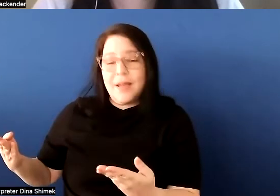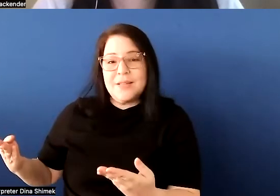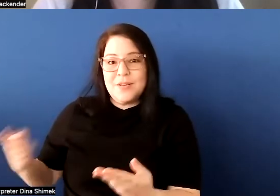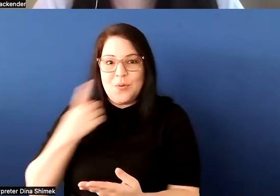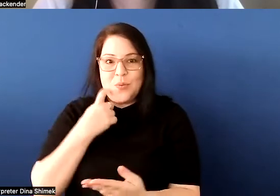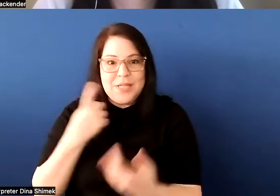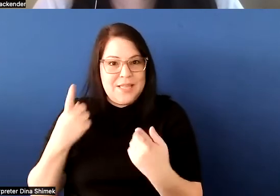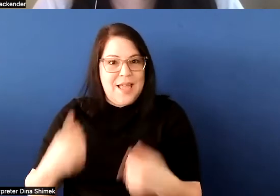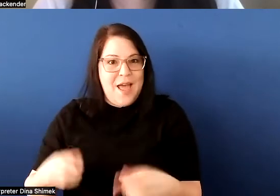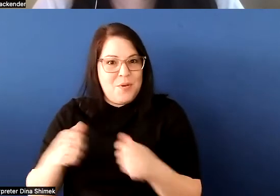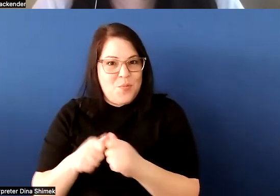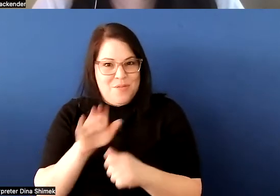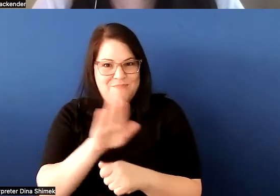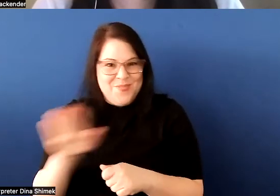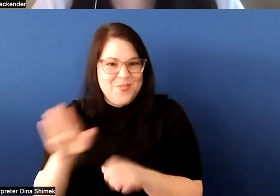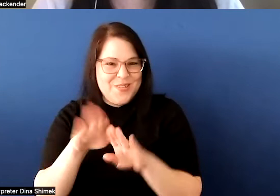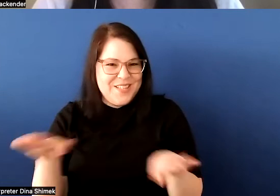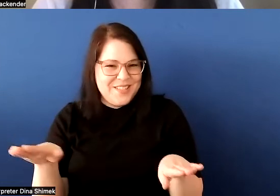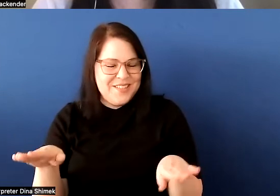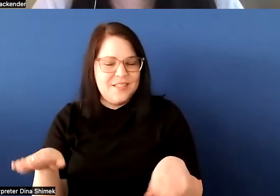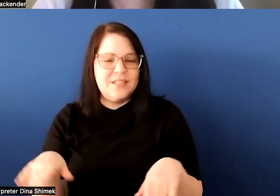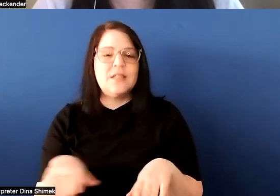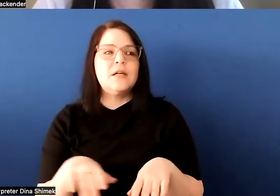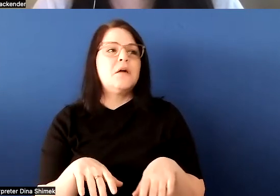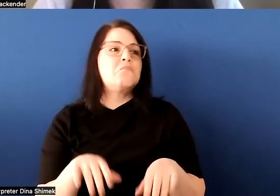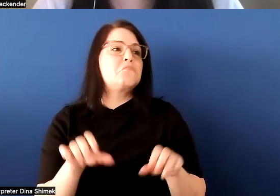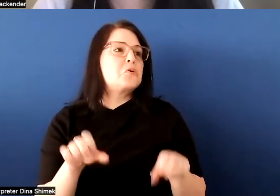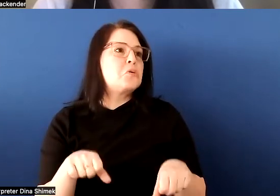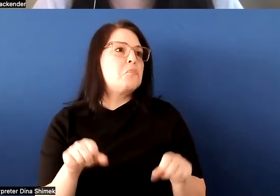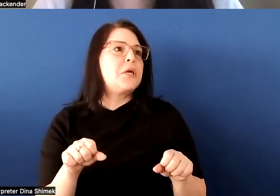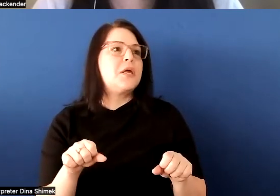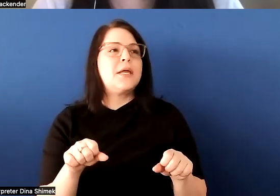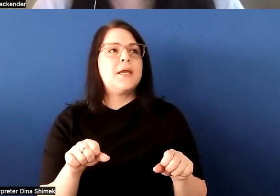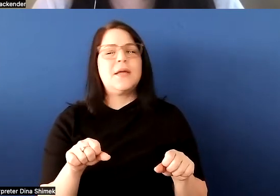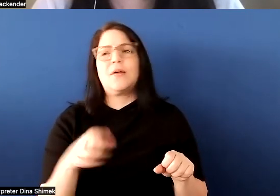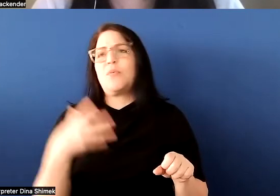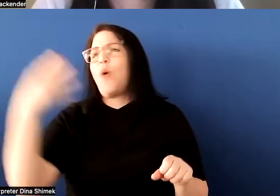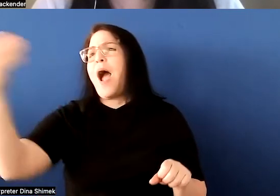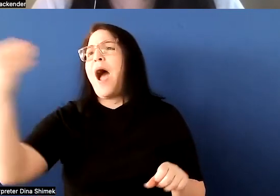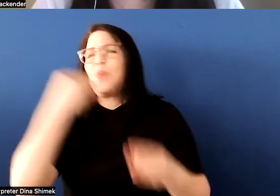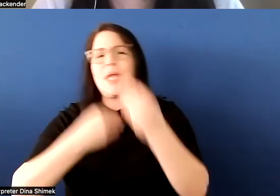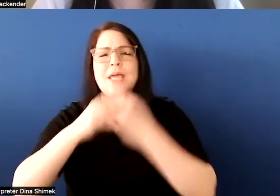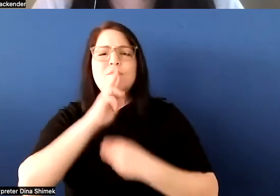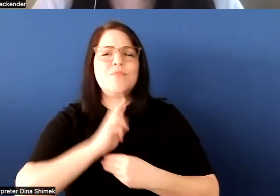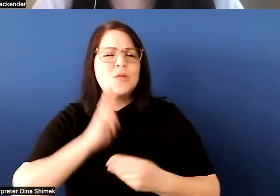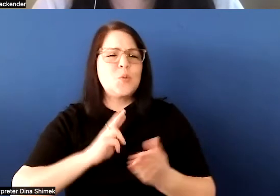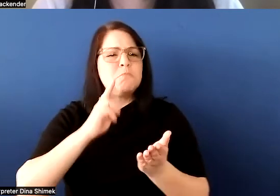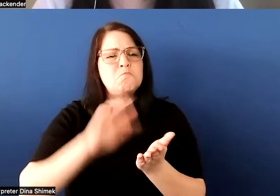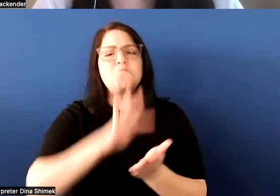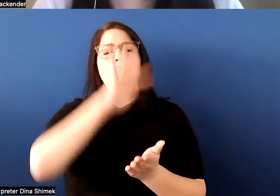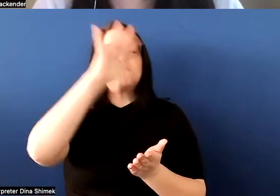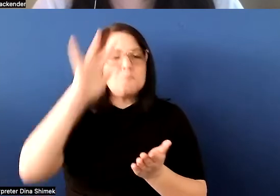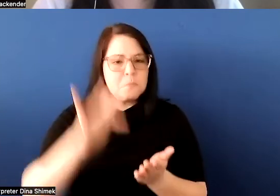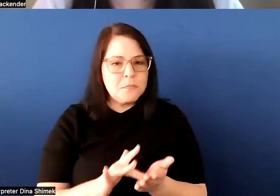few months back, it could be even, going out to eat occasionally. And then